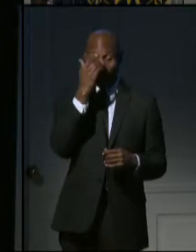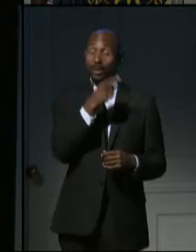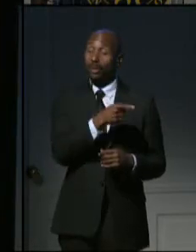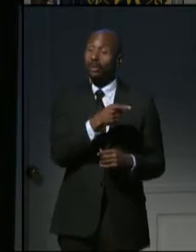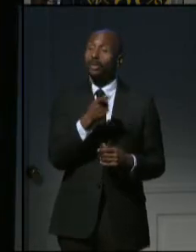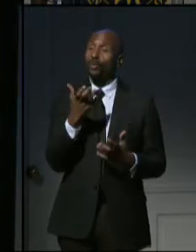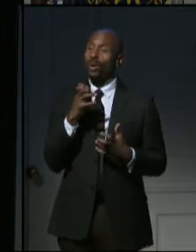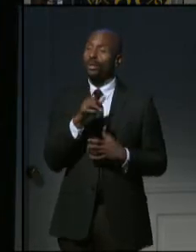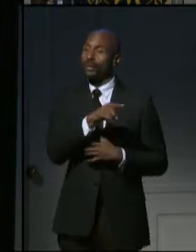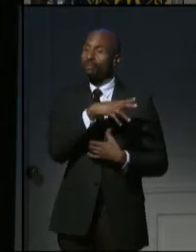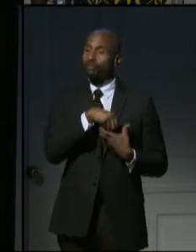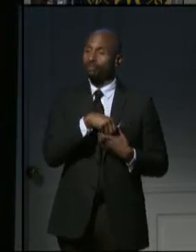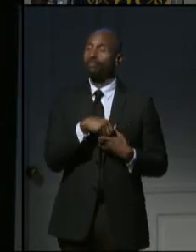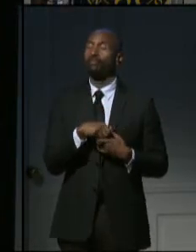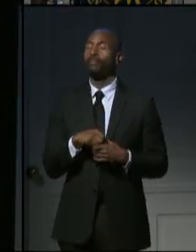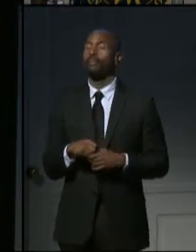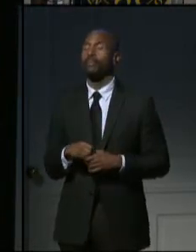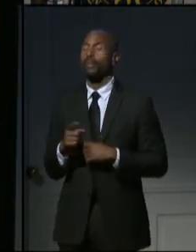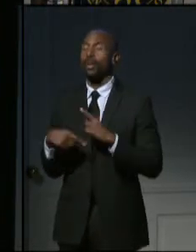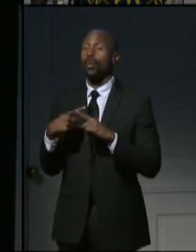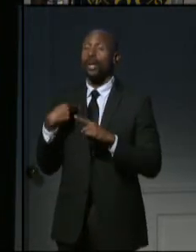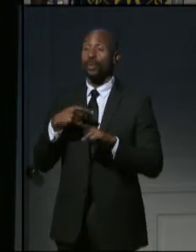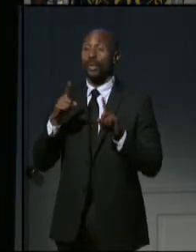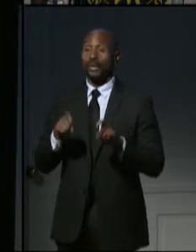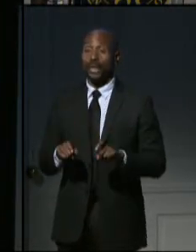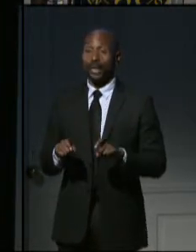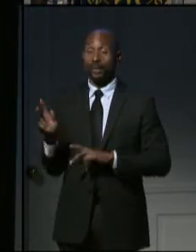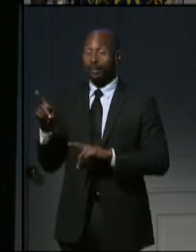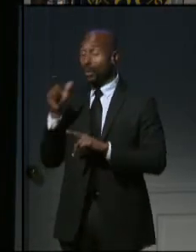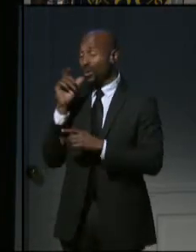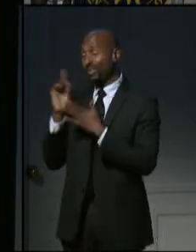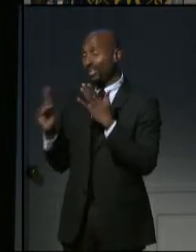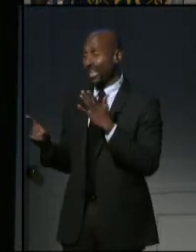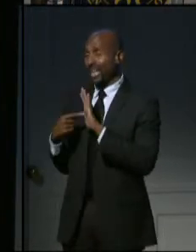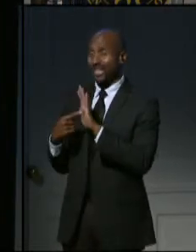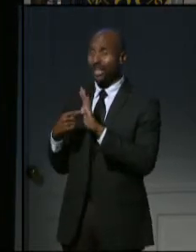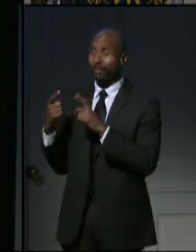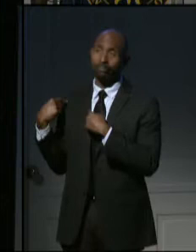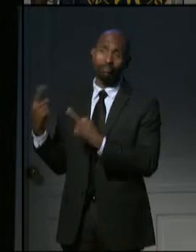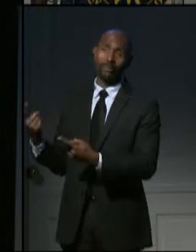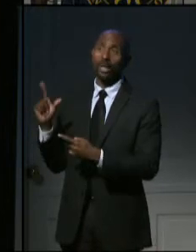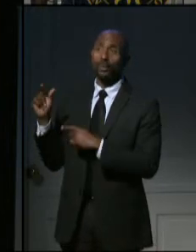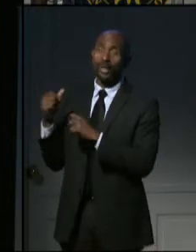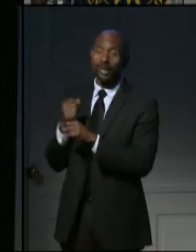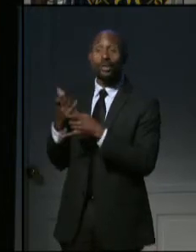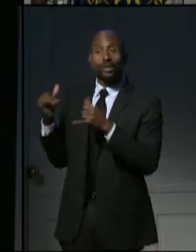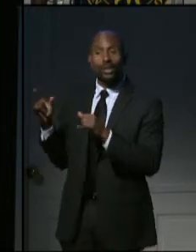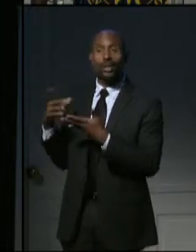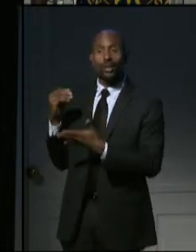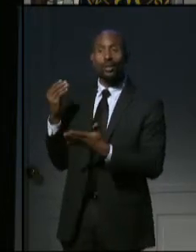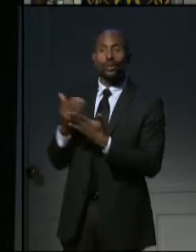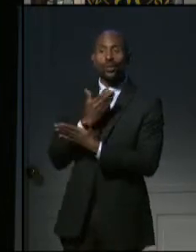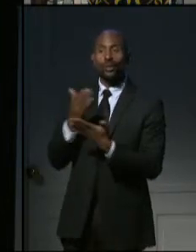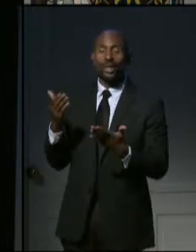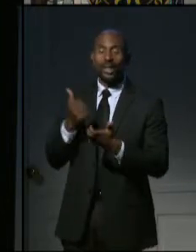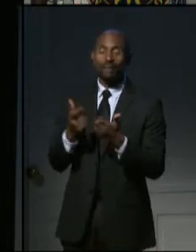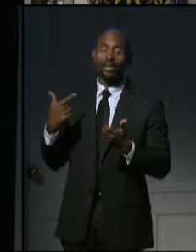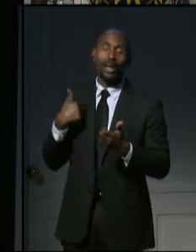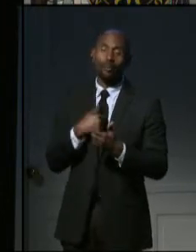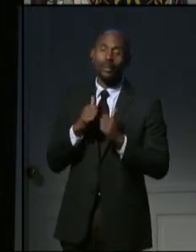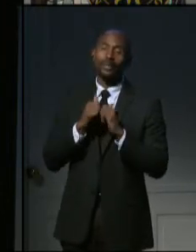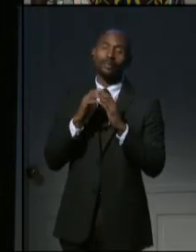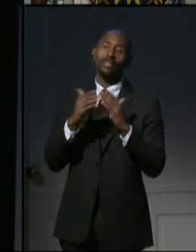play. Whenever we do testing, even people that have been designing exhibits for 20 years still are learning new things every time we have a new